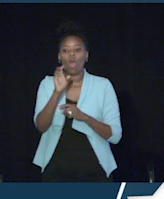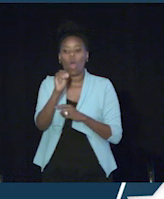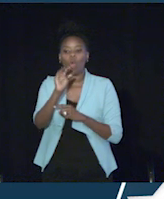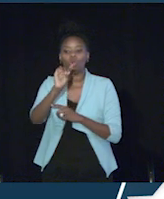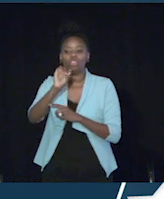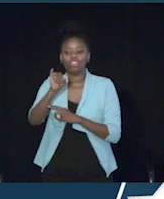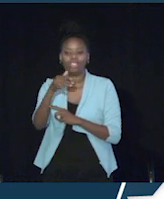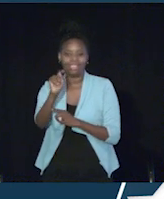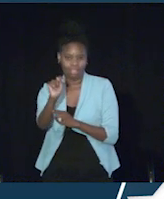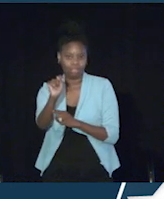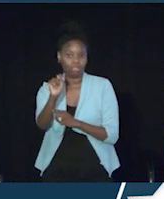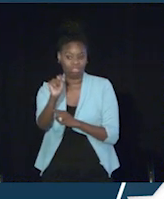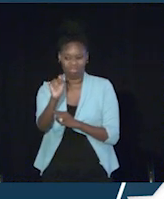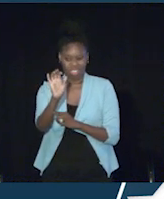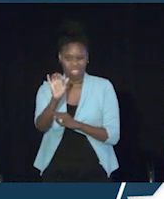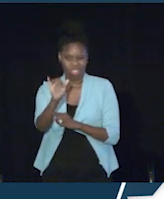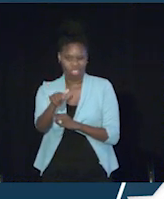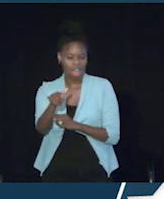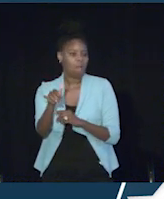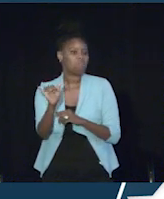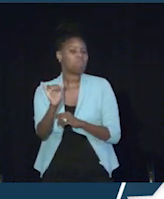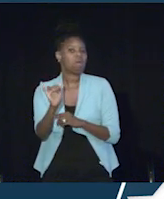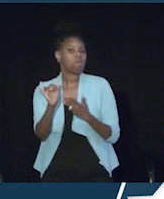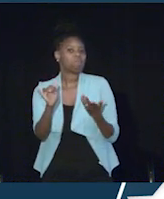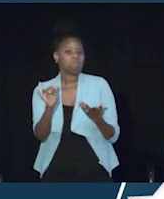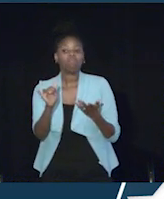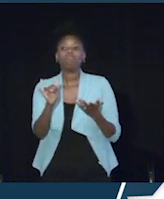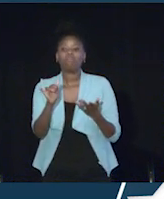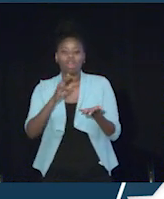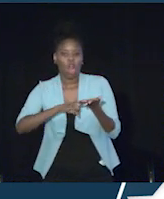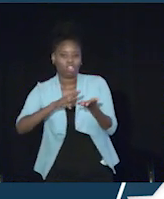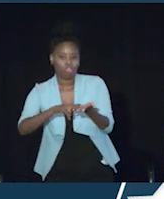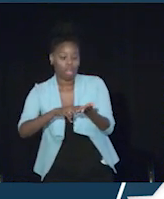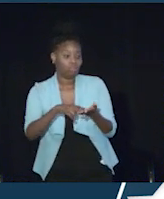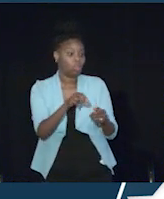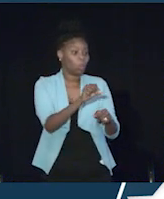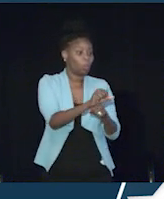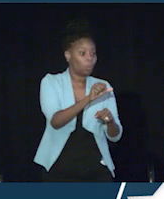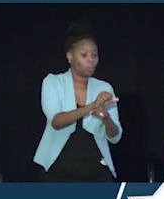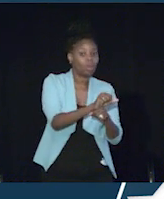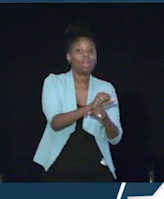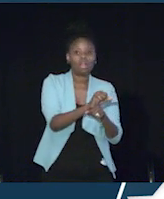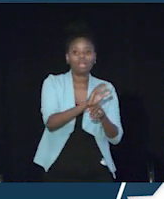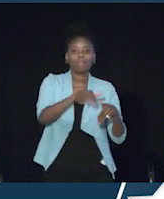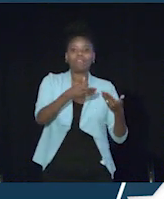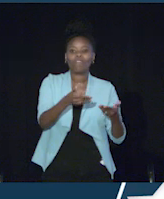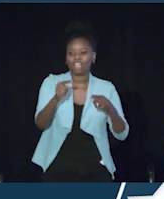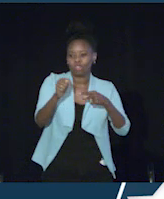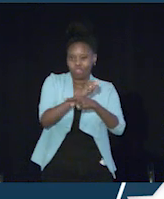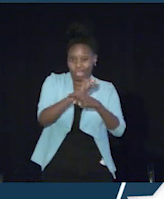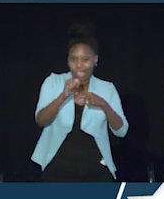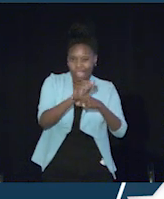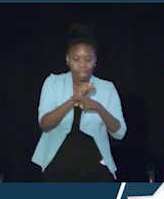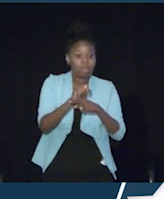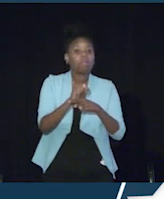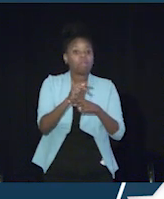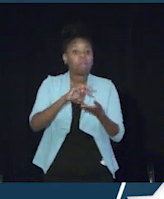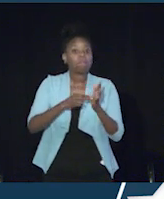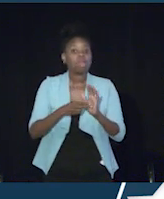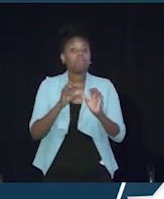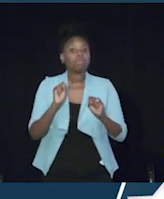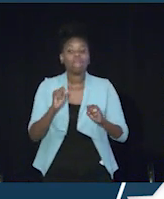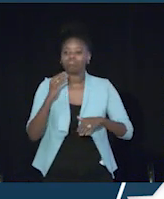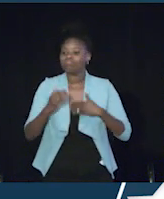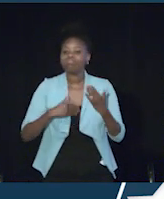OJT is defined as a written agreement for an employer to provide training for you to engage in productive work